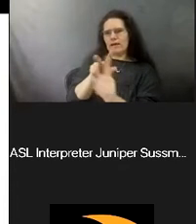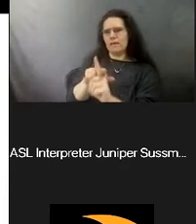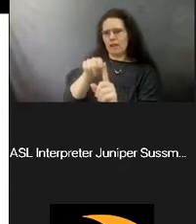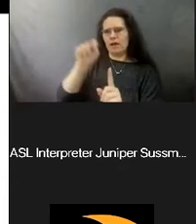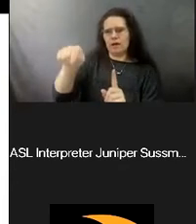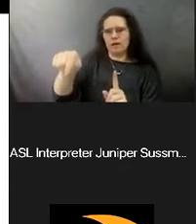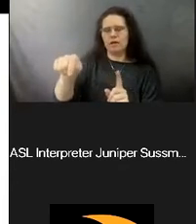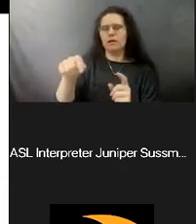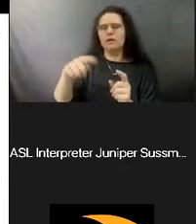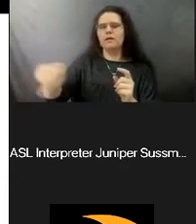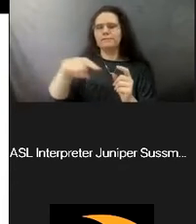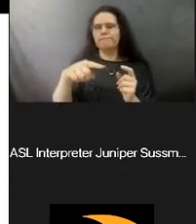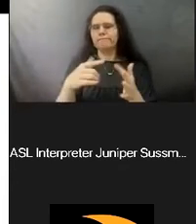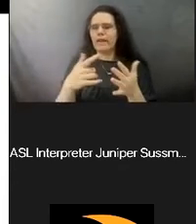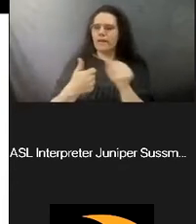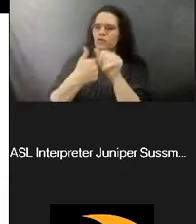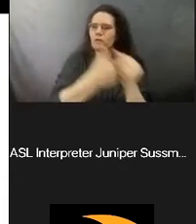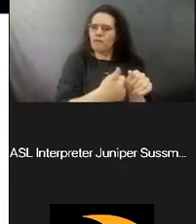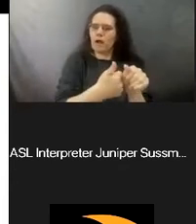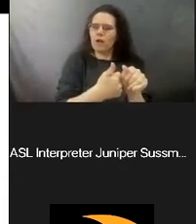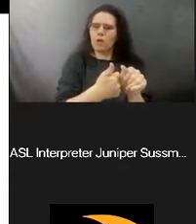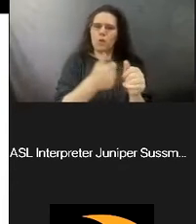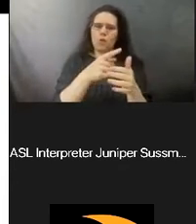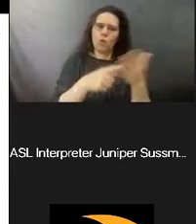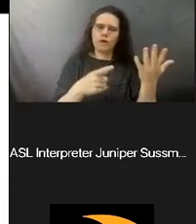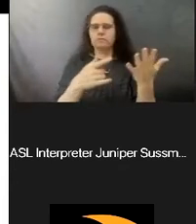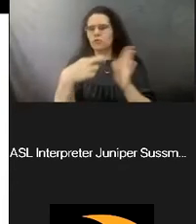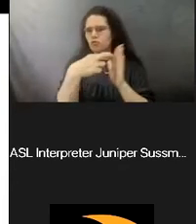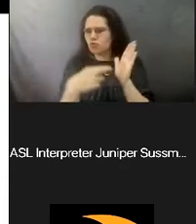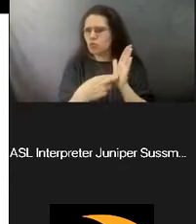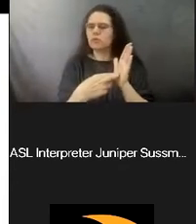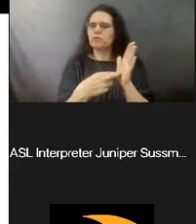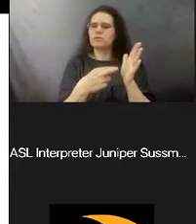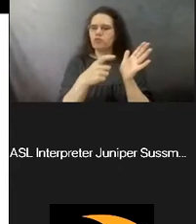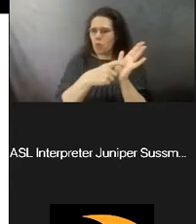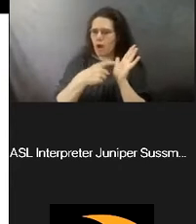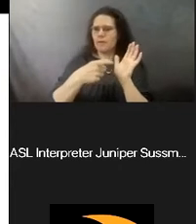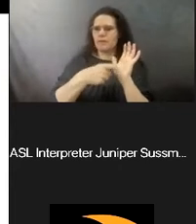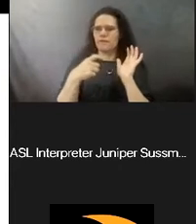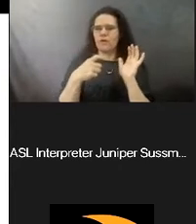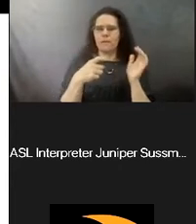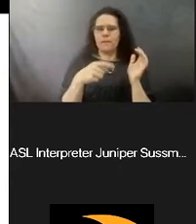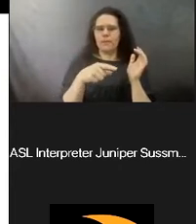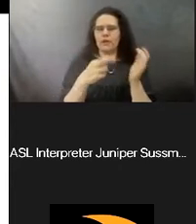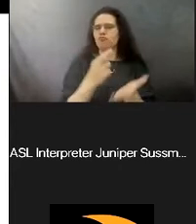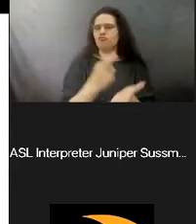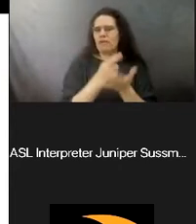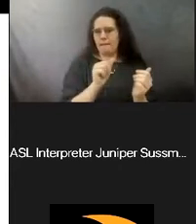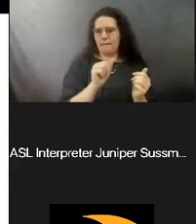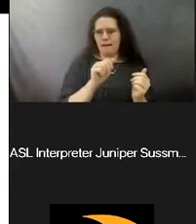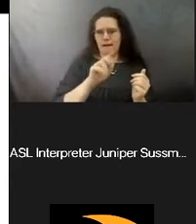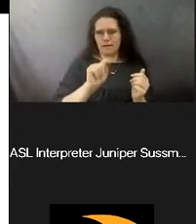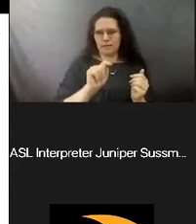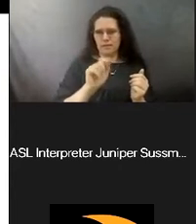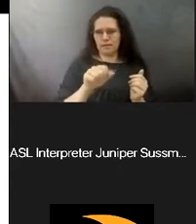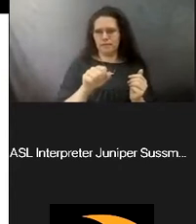would bring them under the umbrella and subject to the protections and obligations of the Rehabilitation Act.